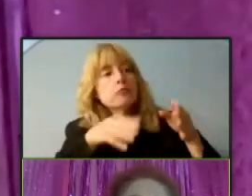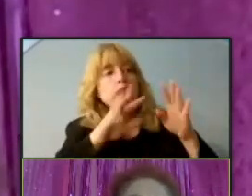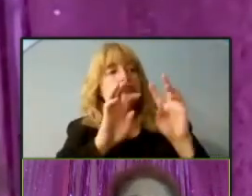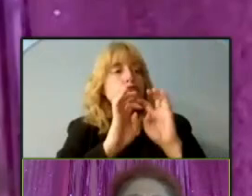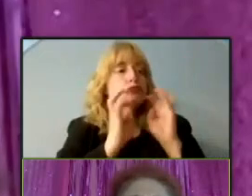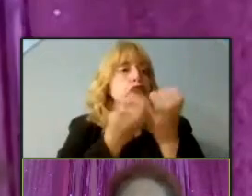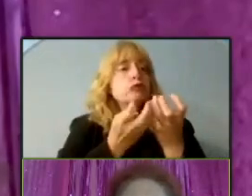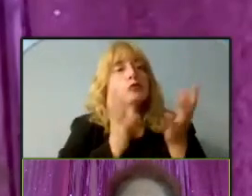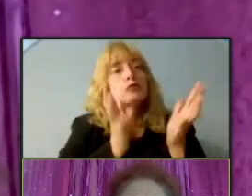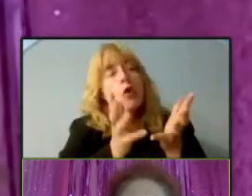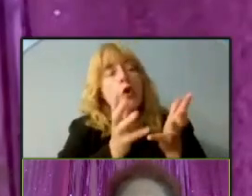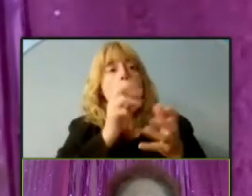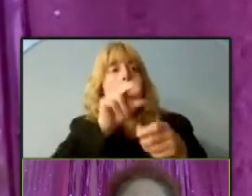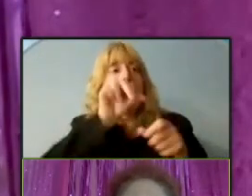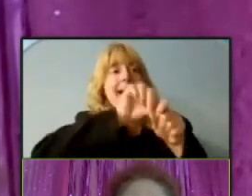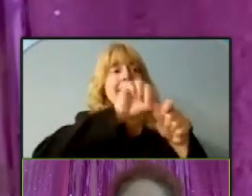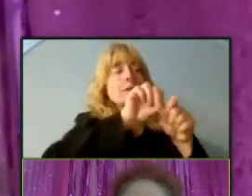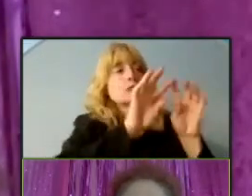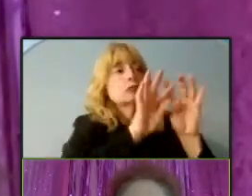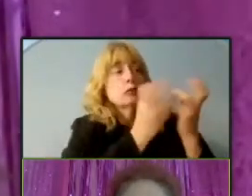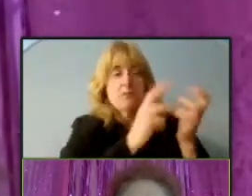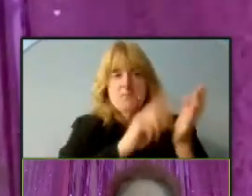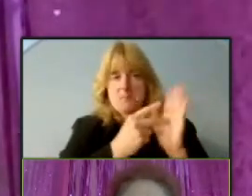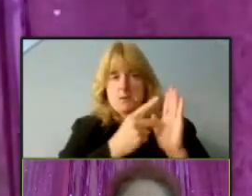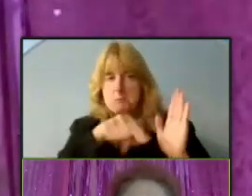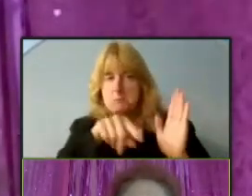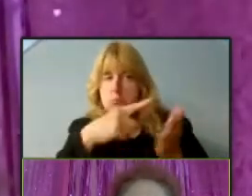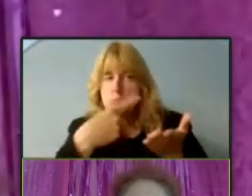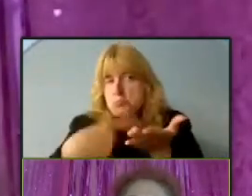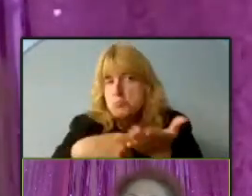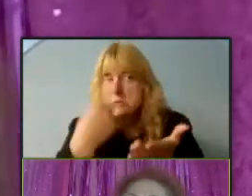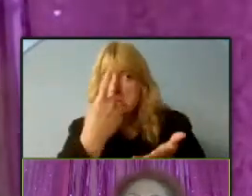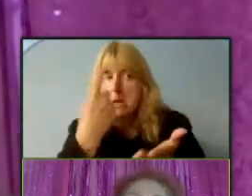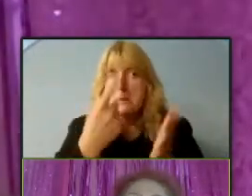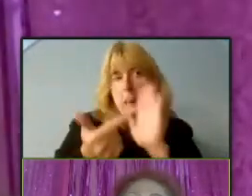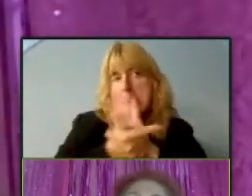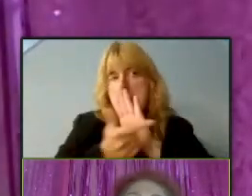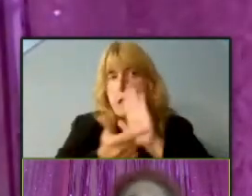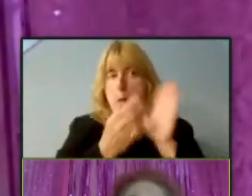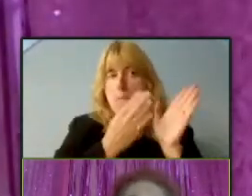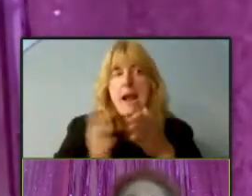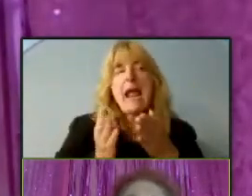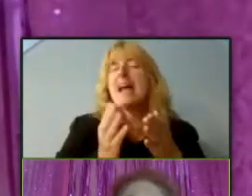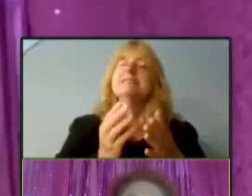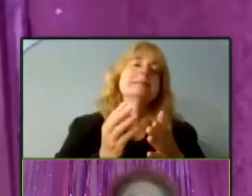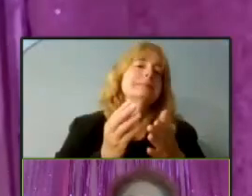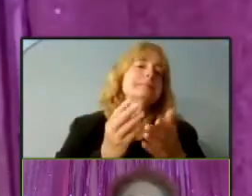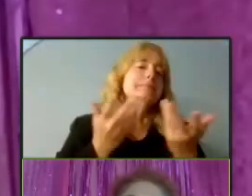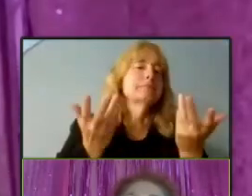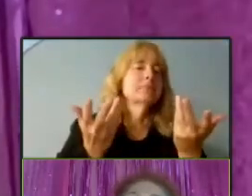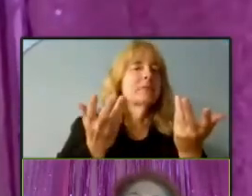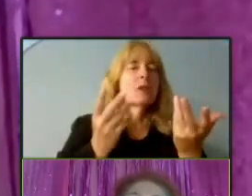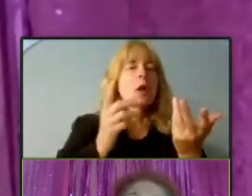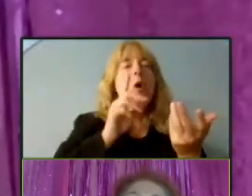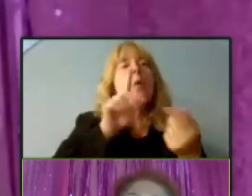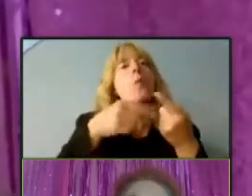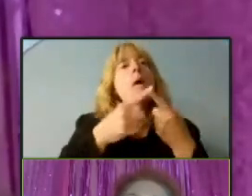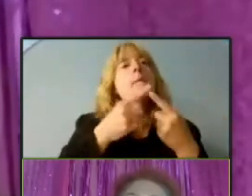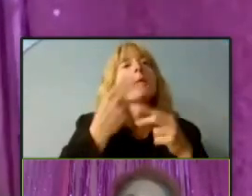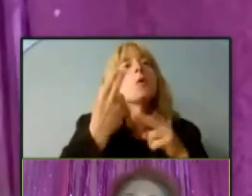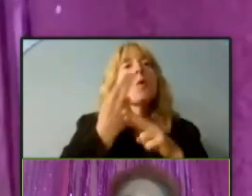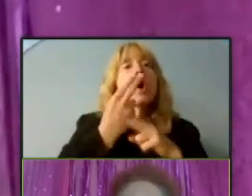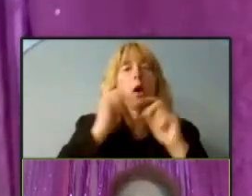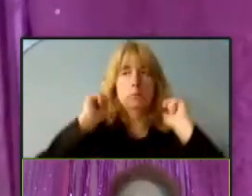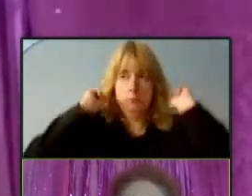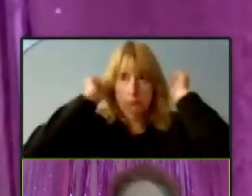There's something illegal got to be going on, right? They got to be doing something. Or I think the worst insult of all, what about wearing a hoodie